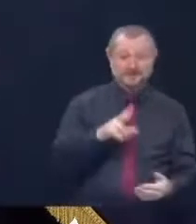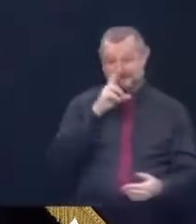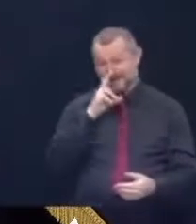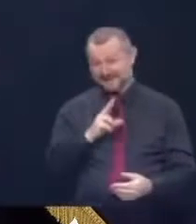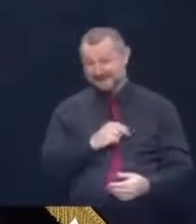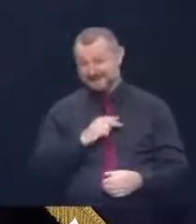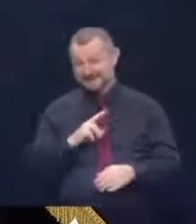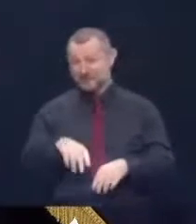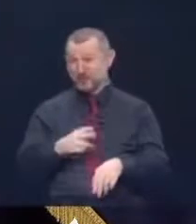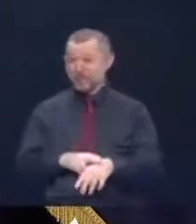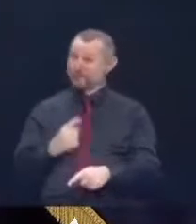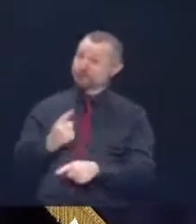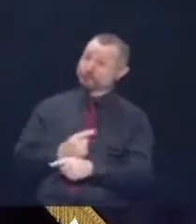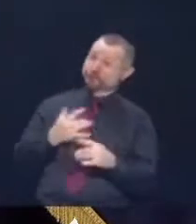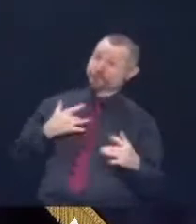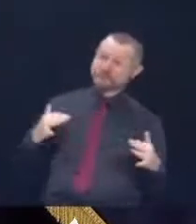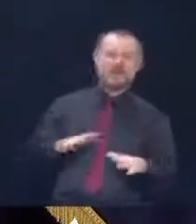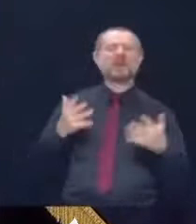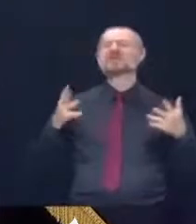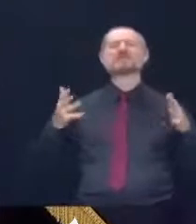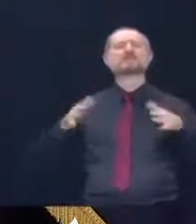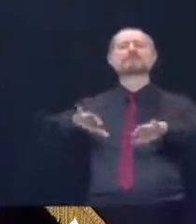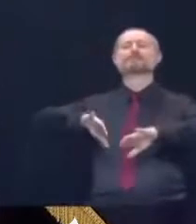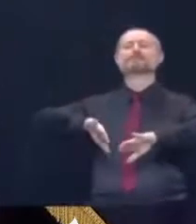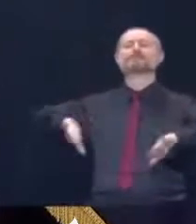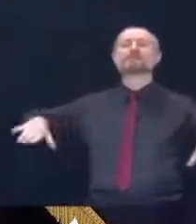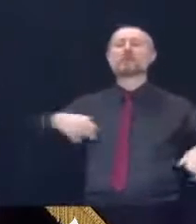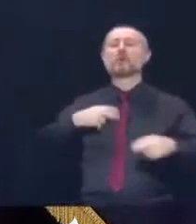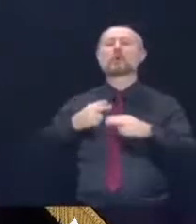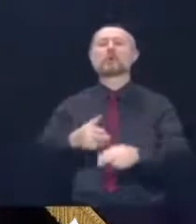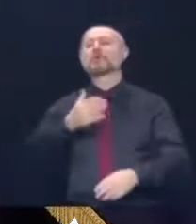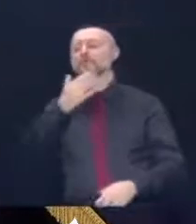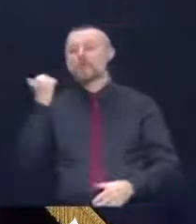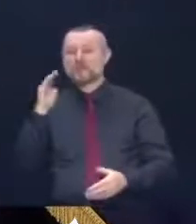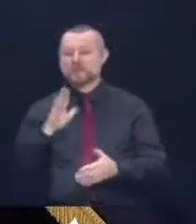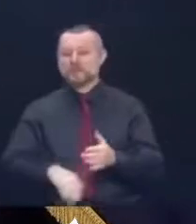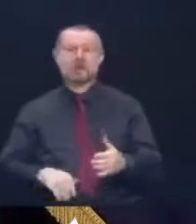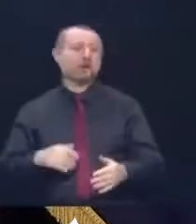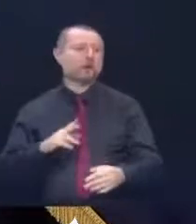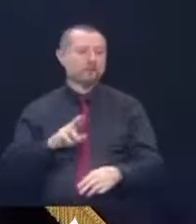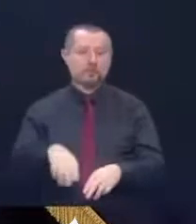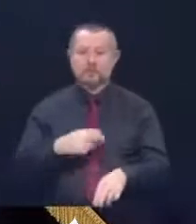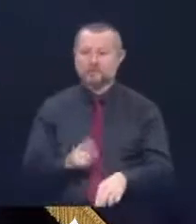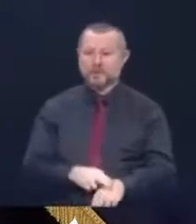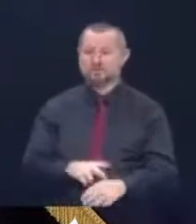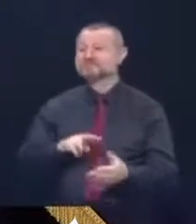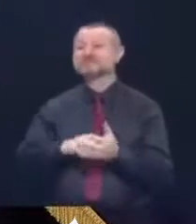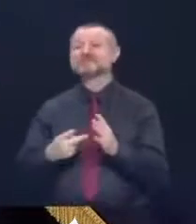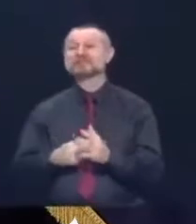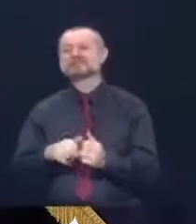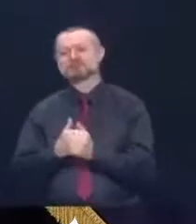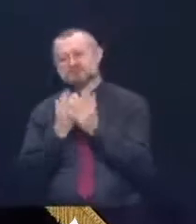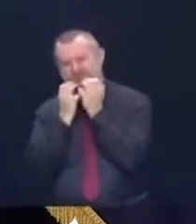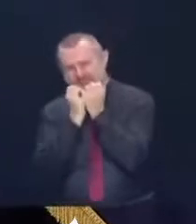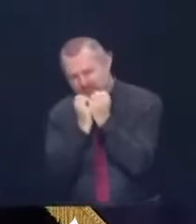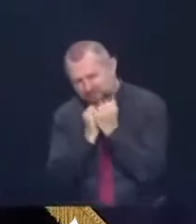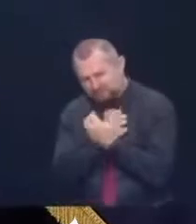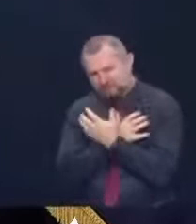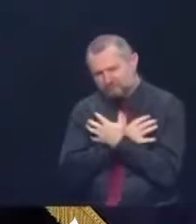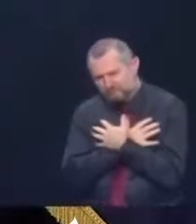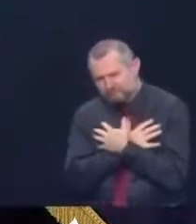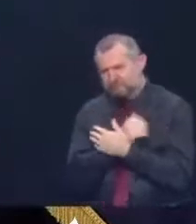It's a better than normal Thanksgiving. It's a deeper Thanksgiving. It's a more meaningful